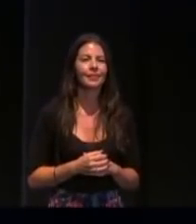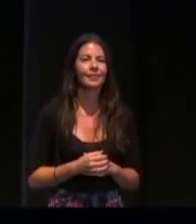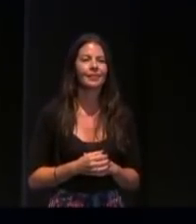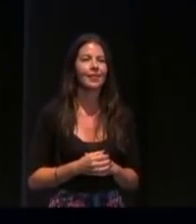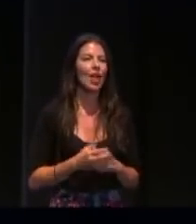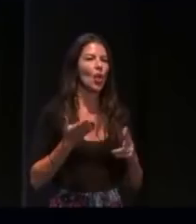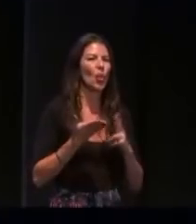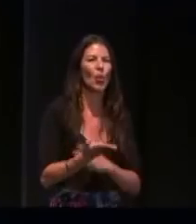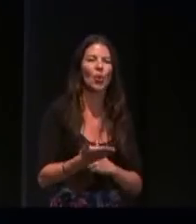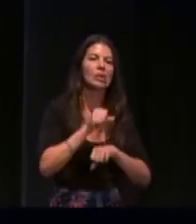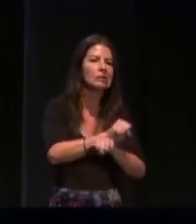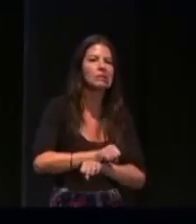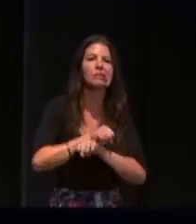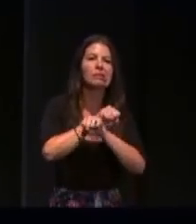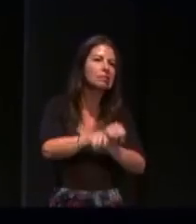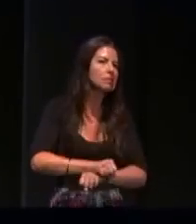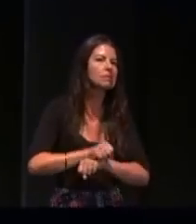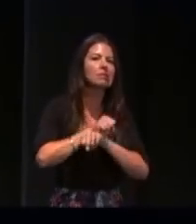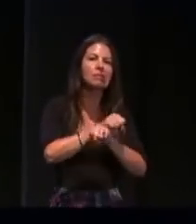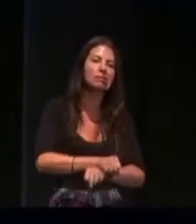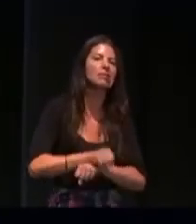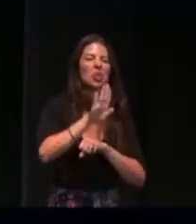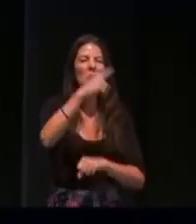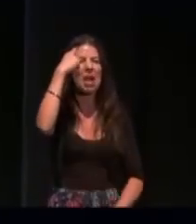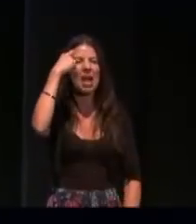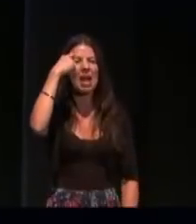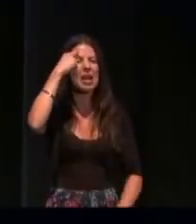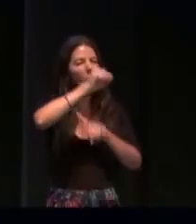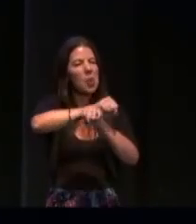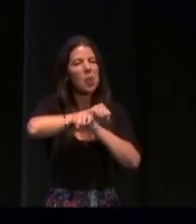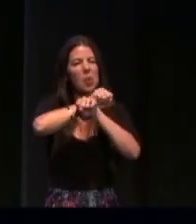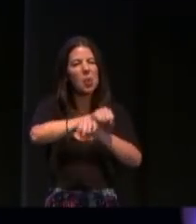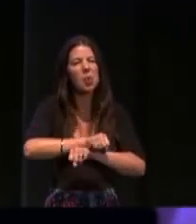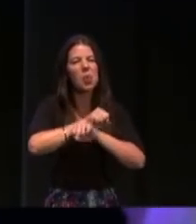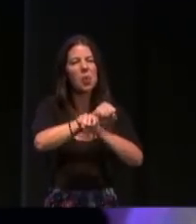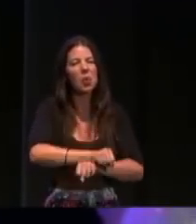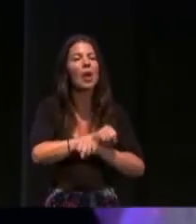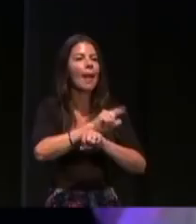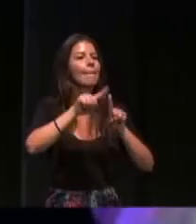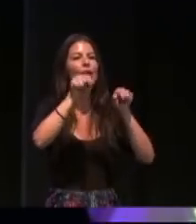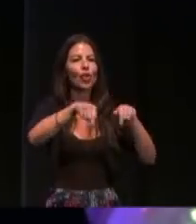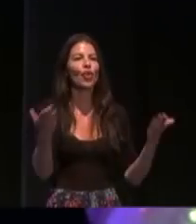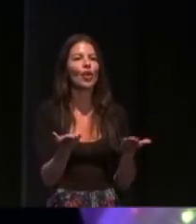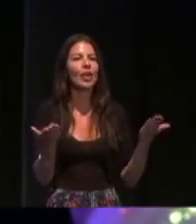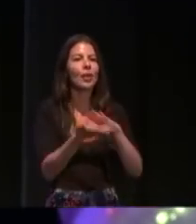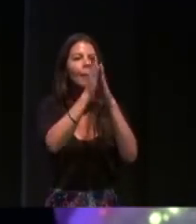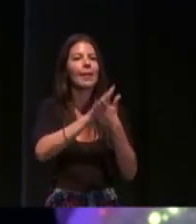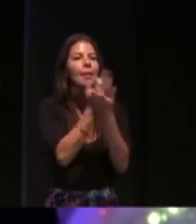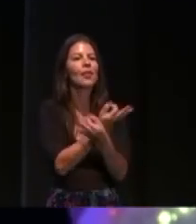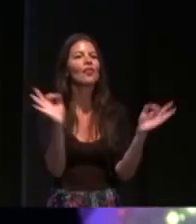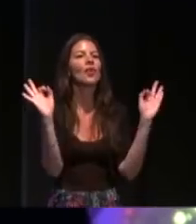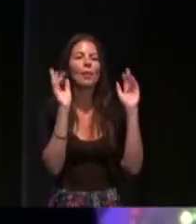to bondage and slavery of your mind. And you are here to be a free being.